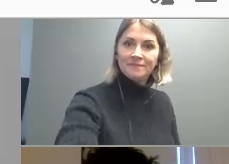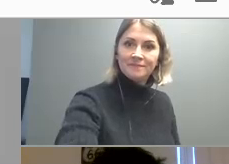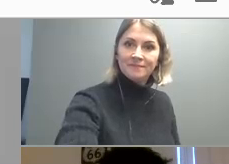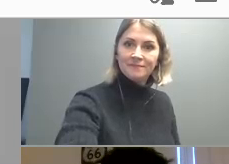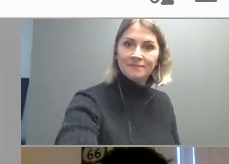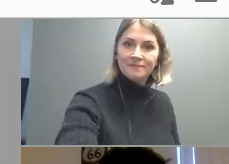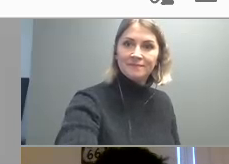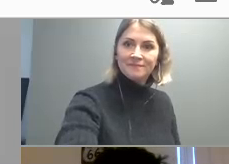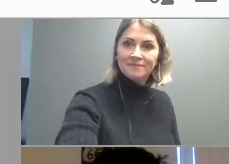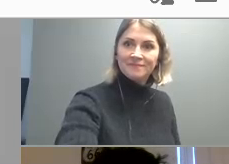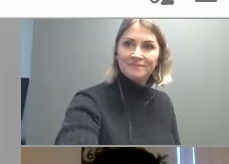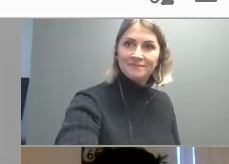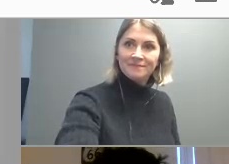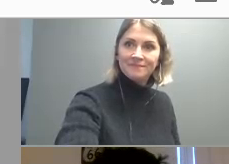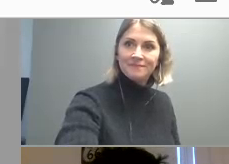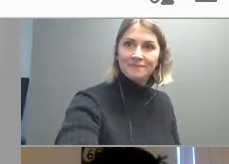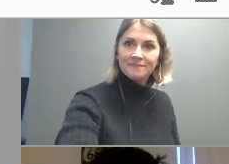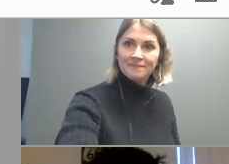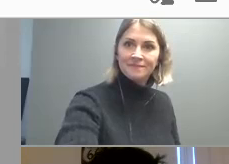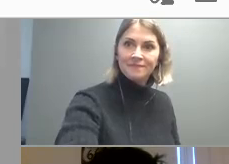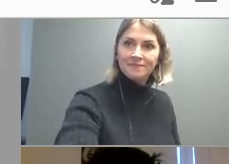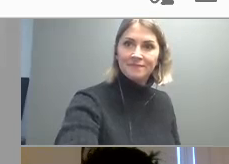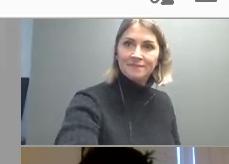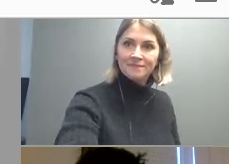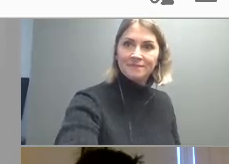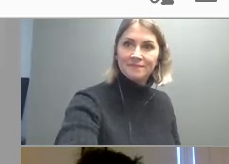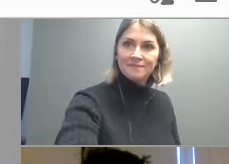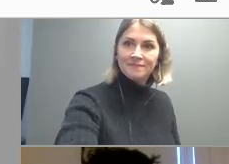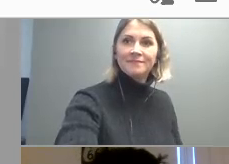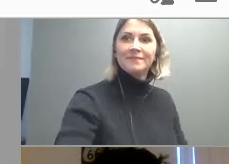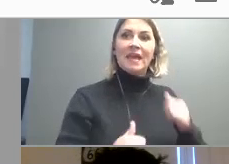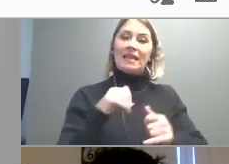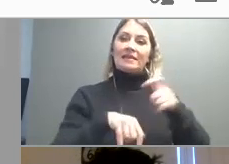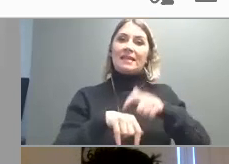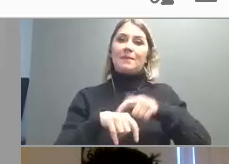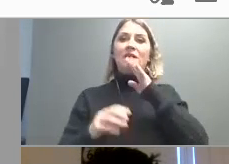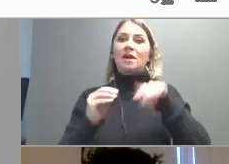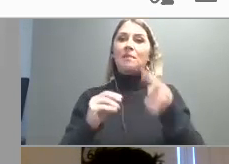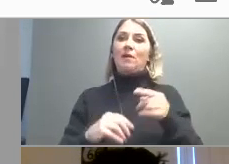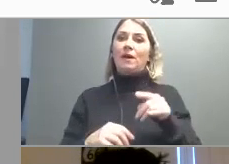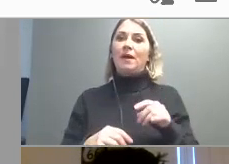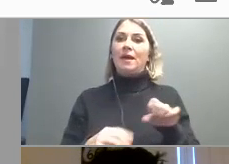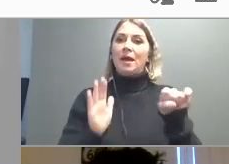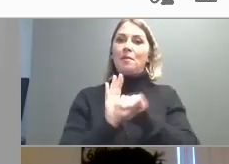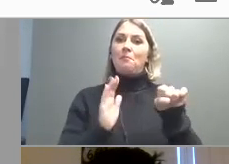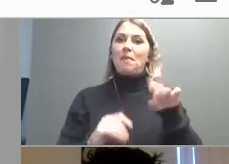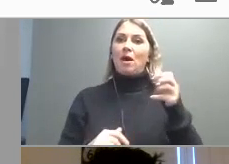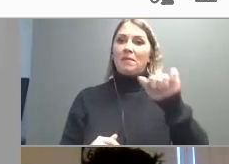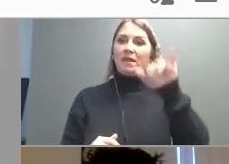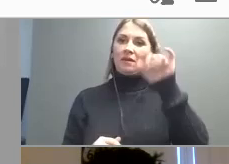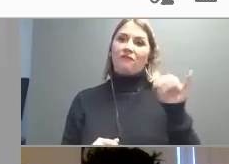Okay, so last time we left off with Bellman-Ford algorithm. That was an algorithm that finds the shortest